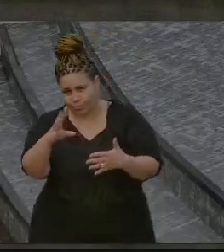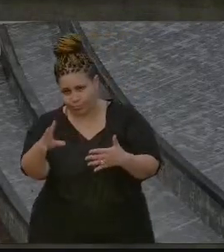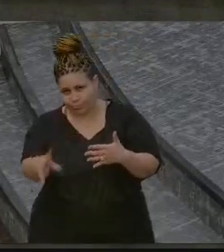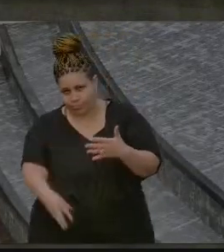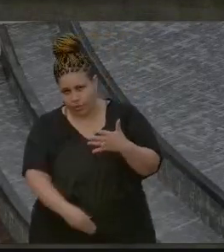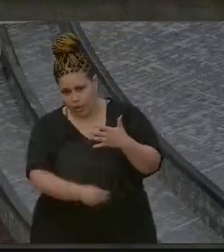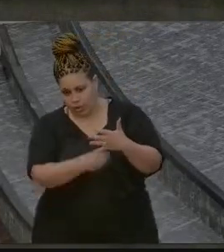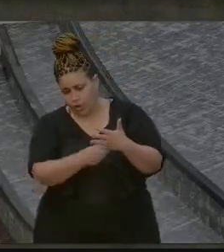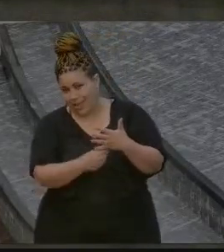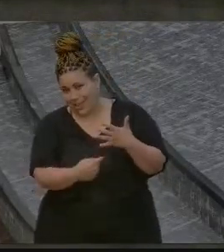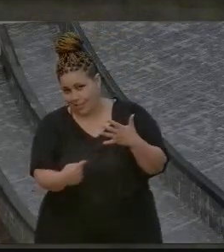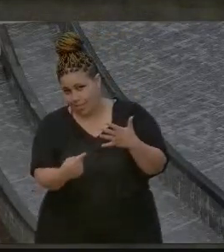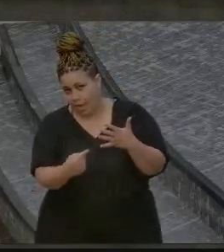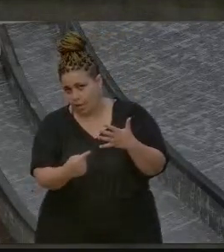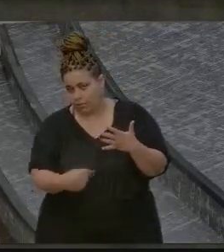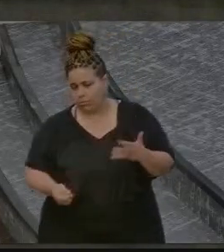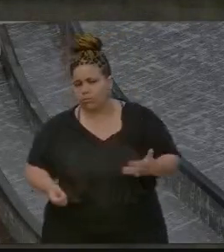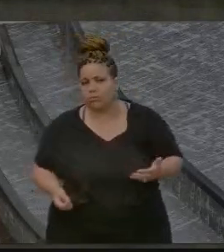proposed courses of study.